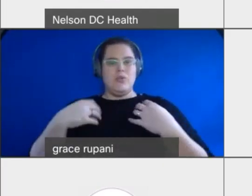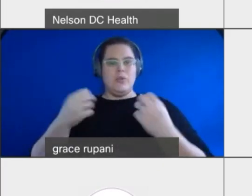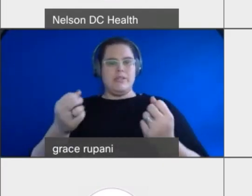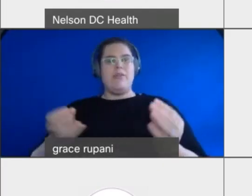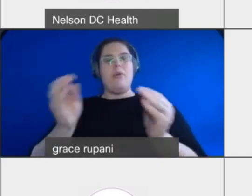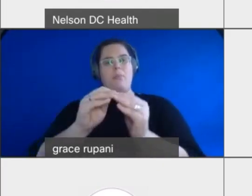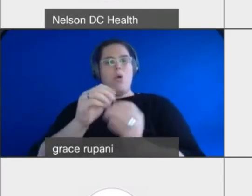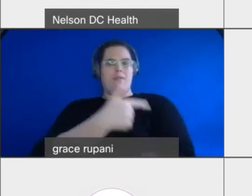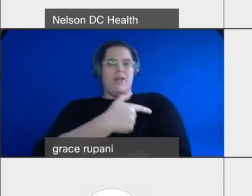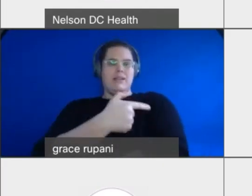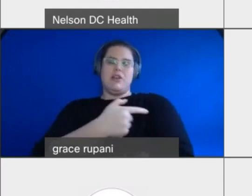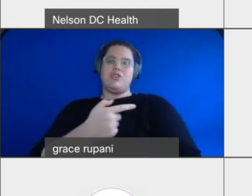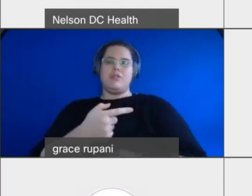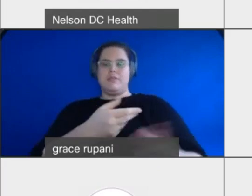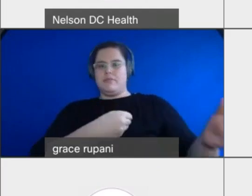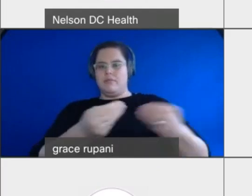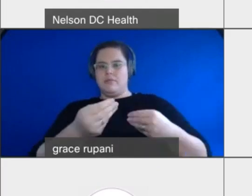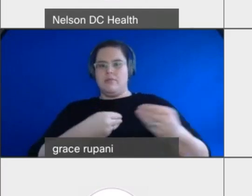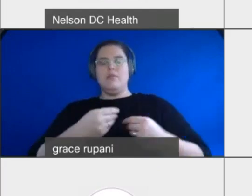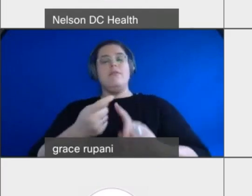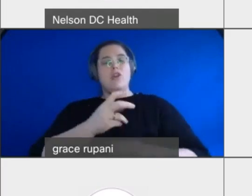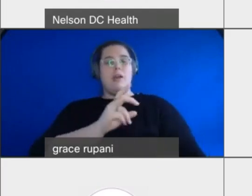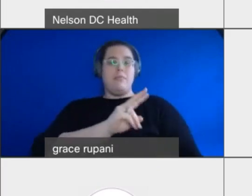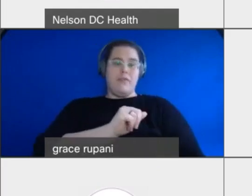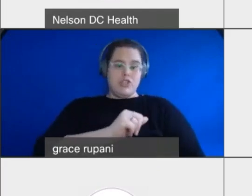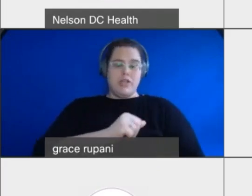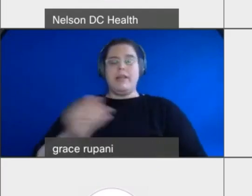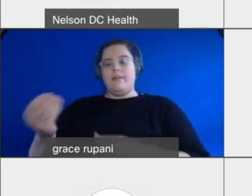vaccinations from our neighboring states, Virginia and Maryland. So we have,